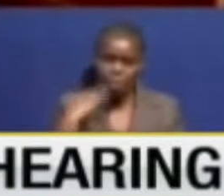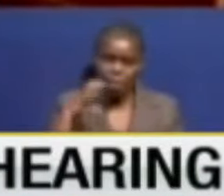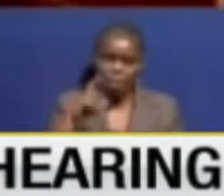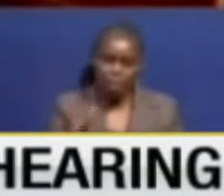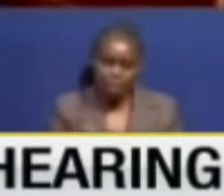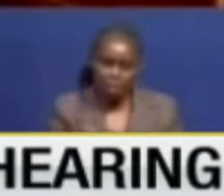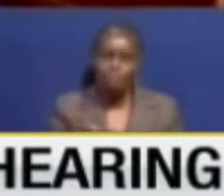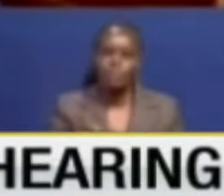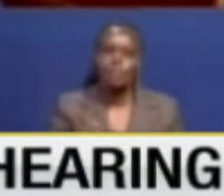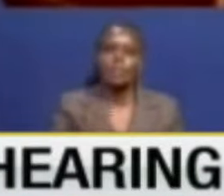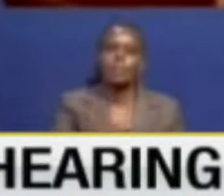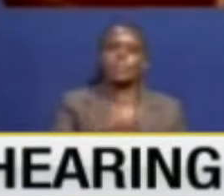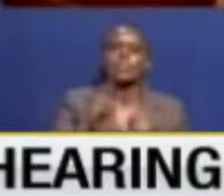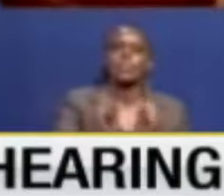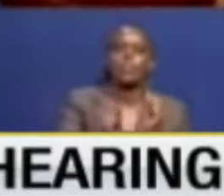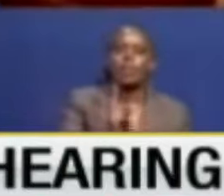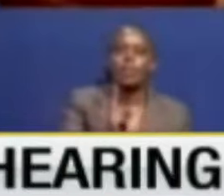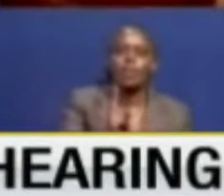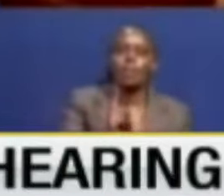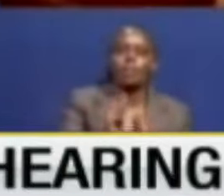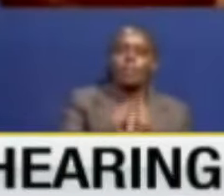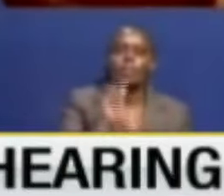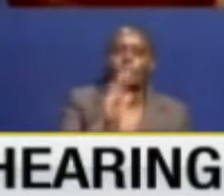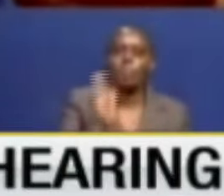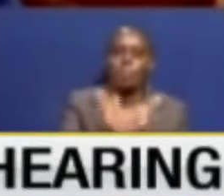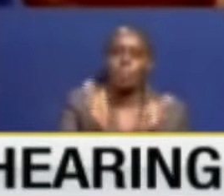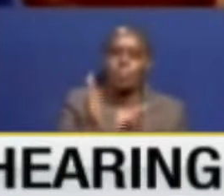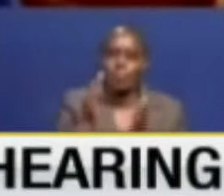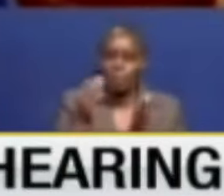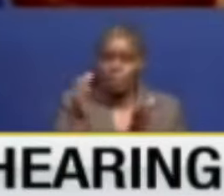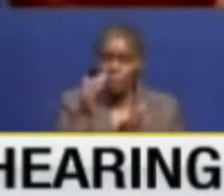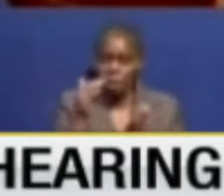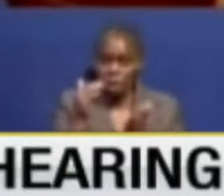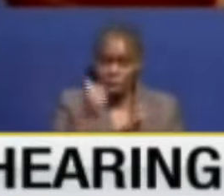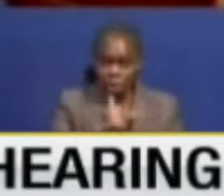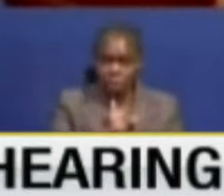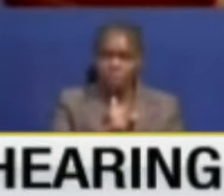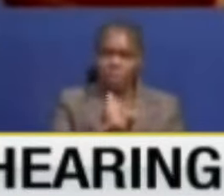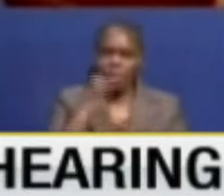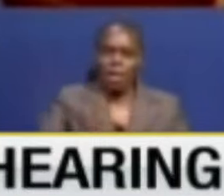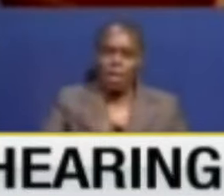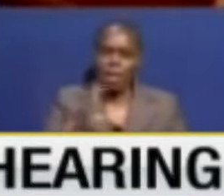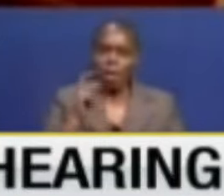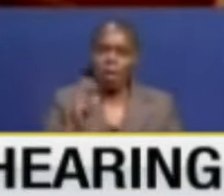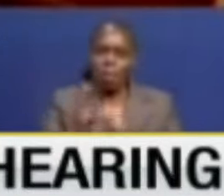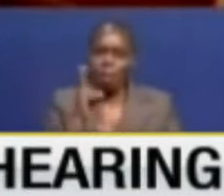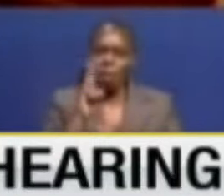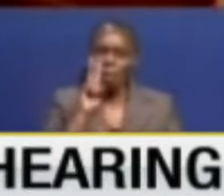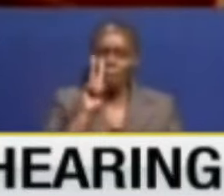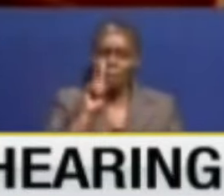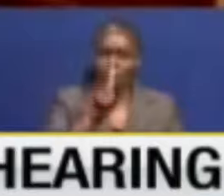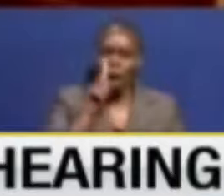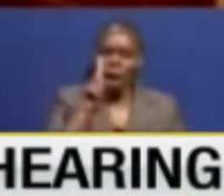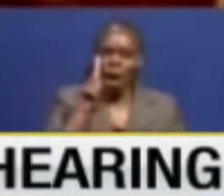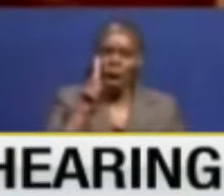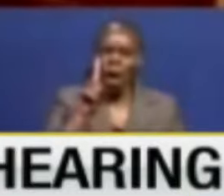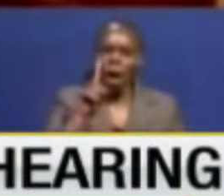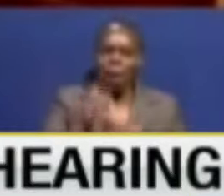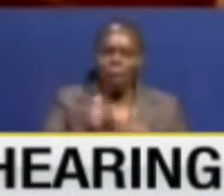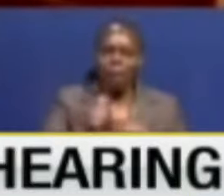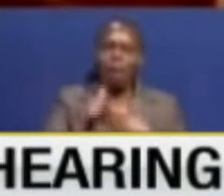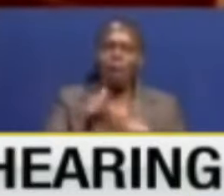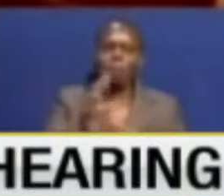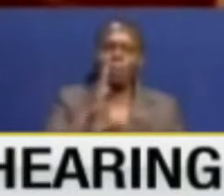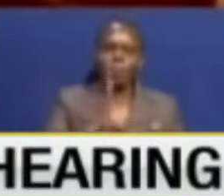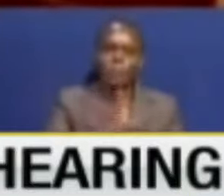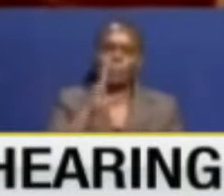Act, sections 11 and 15 of the Public Officer Ethics Act, and section 12(1) of the Leadership and Integrity